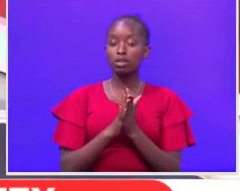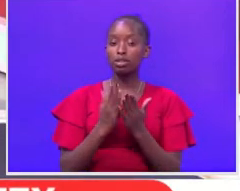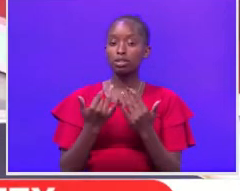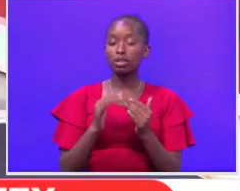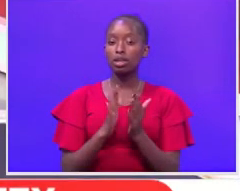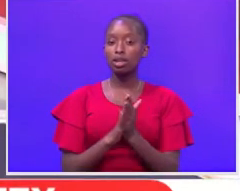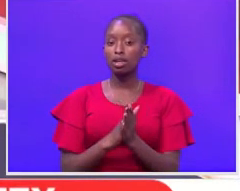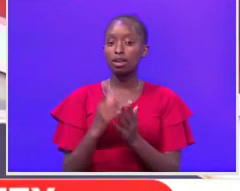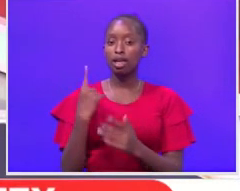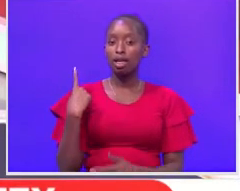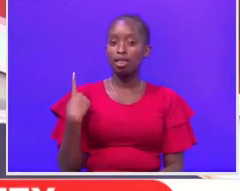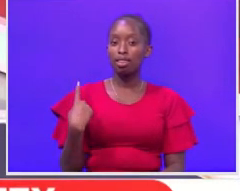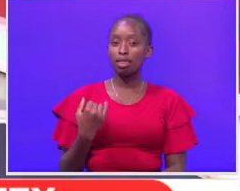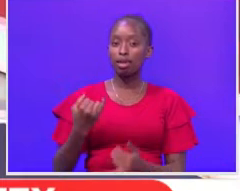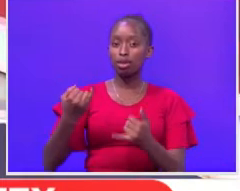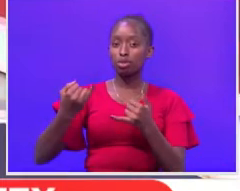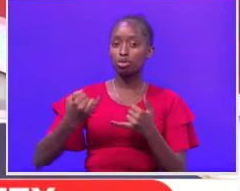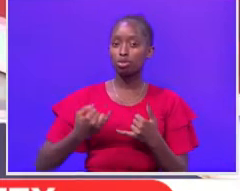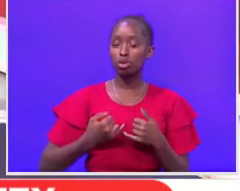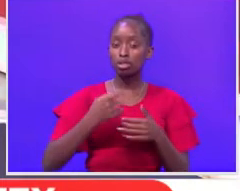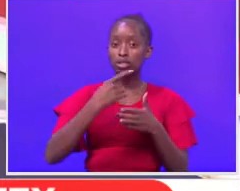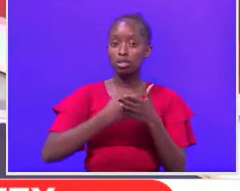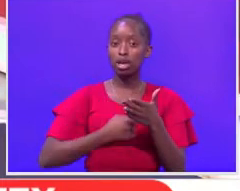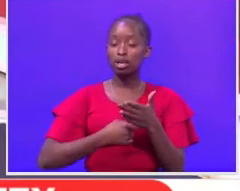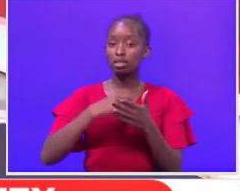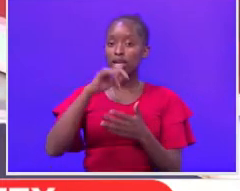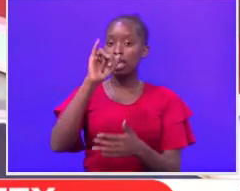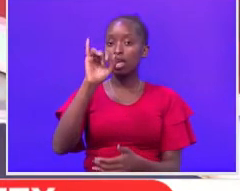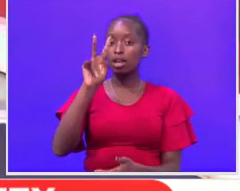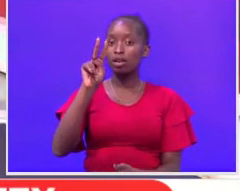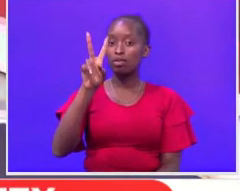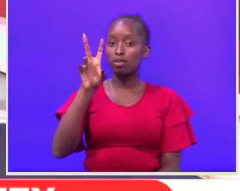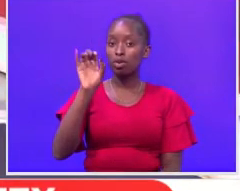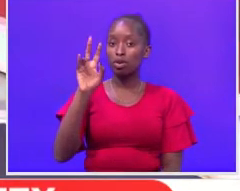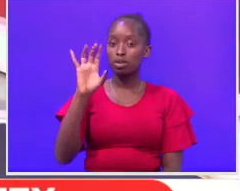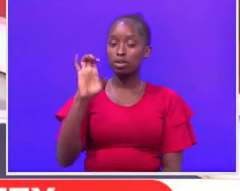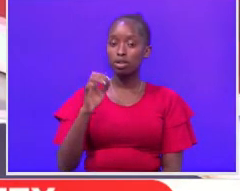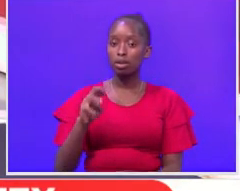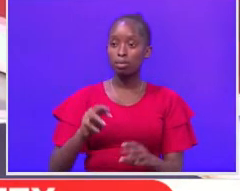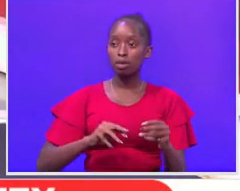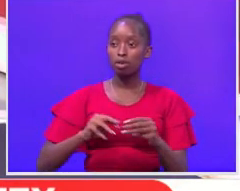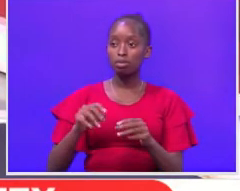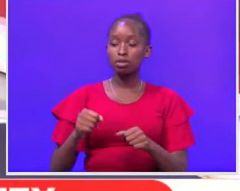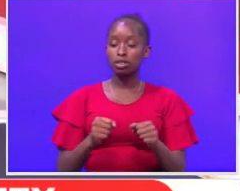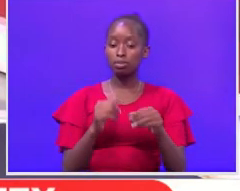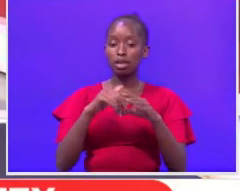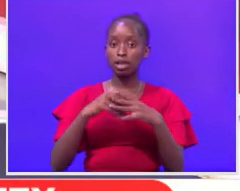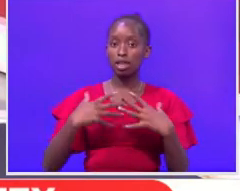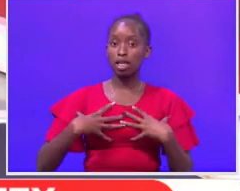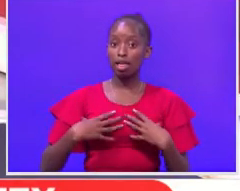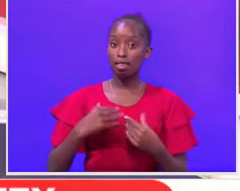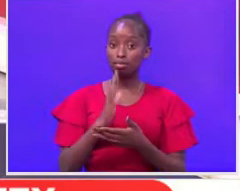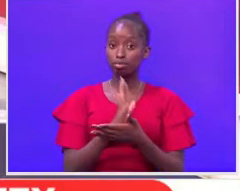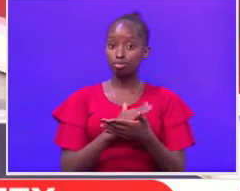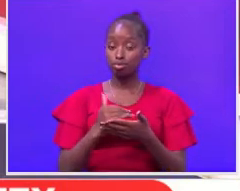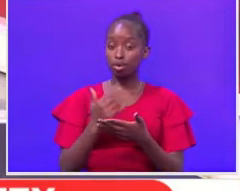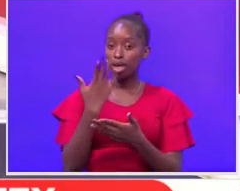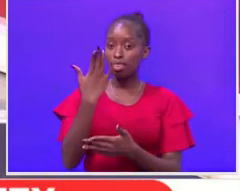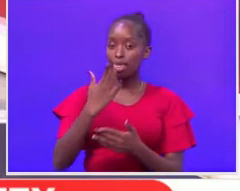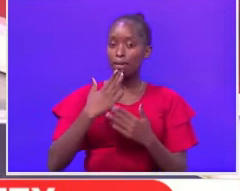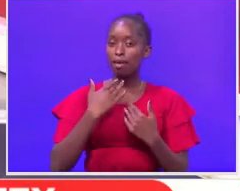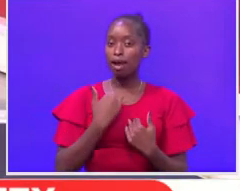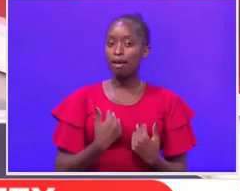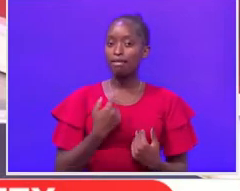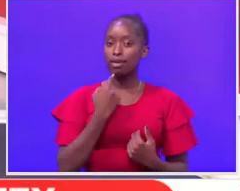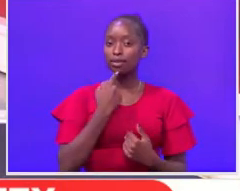recently introduced electronic tax invoice management systems, ETMIS, in the health sector. KMA argues that the move by the